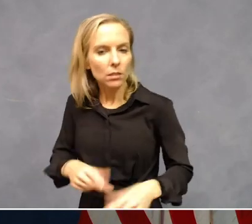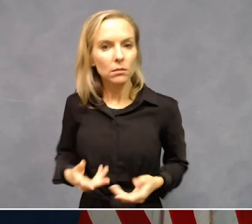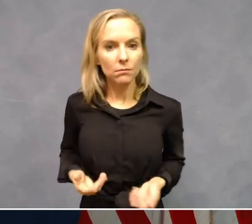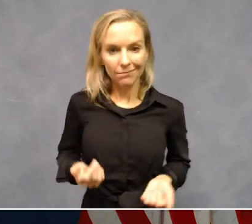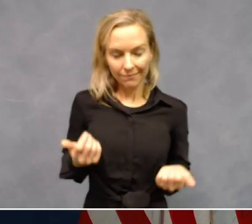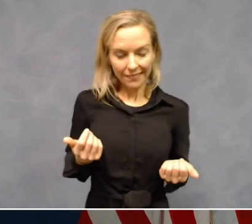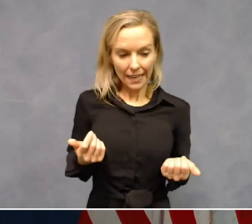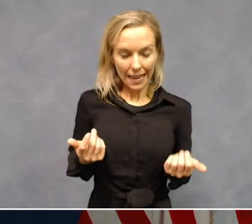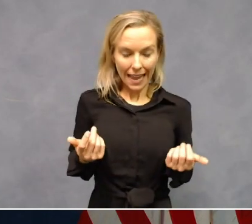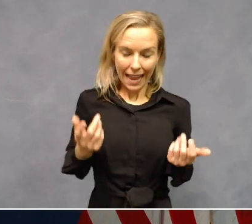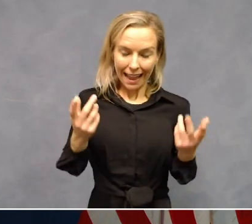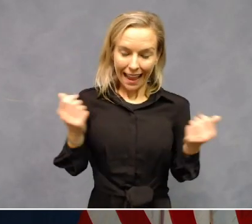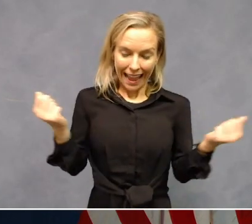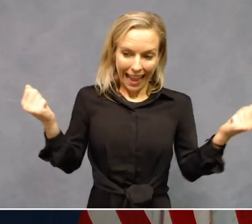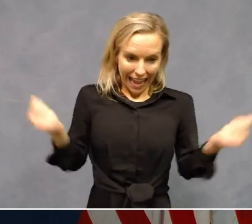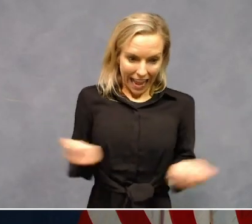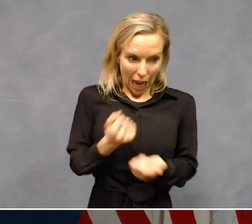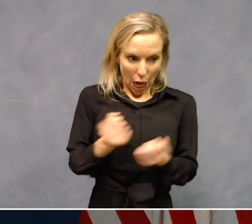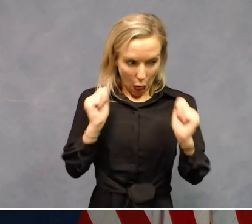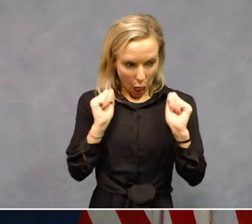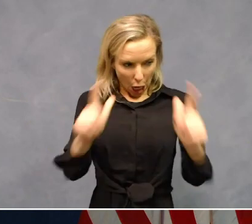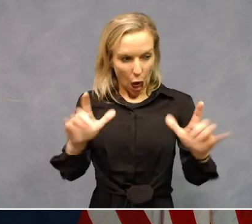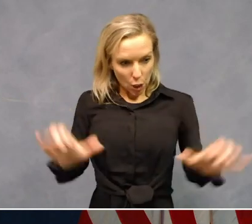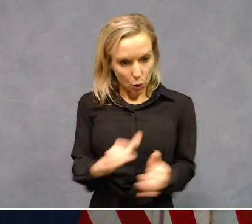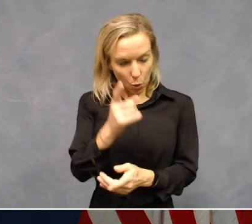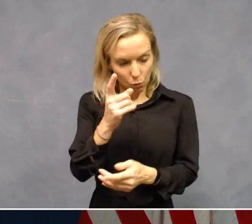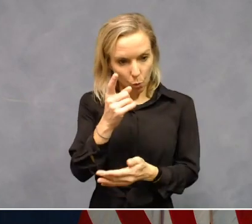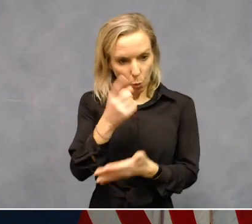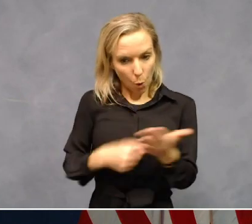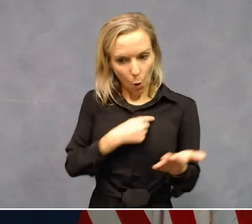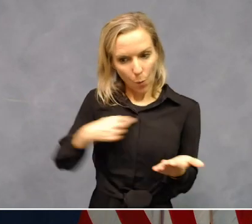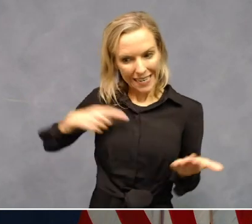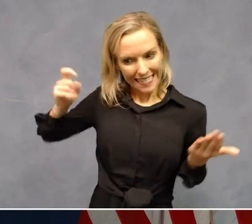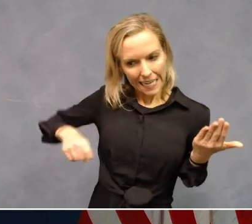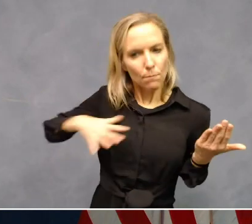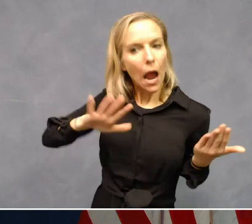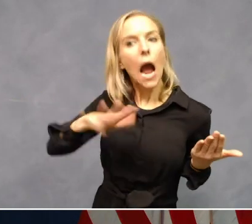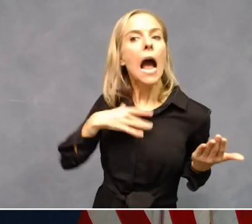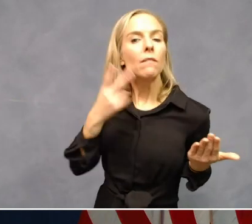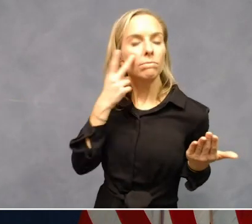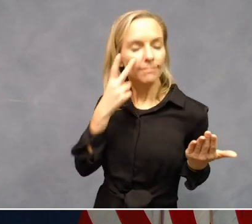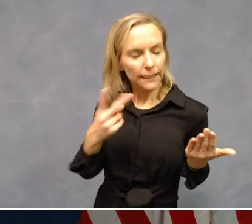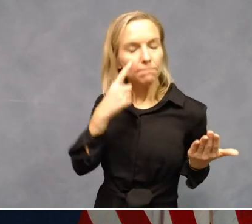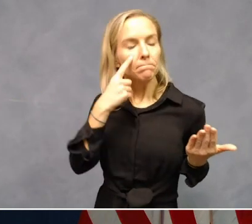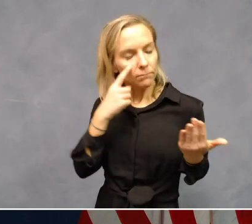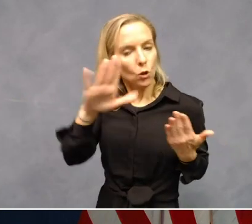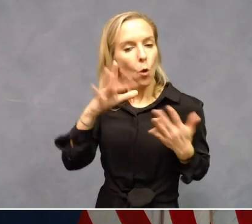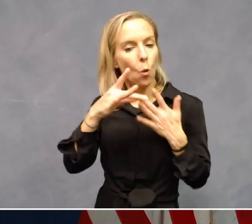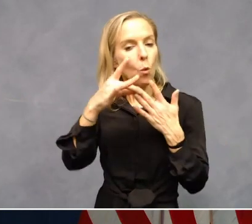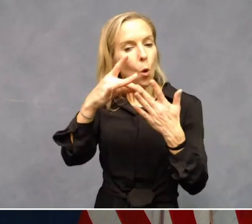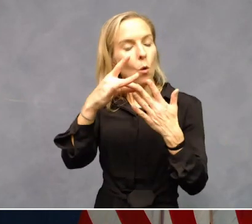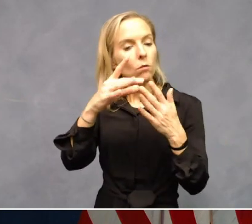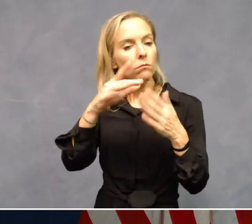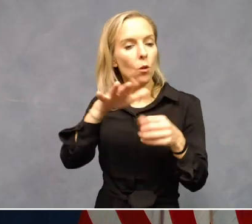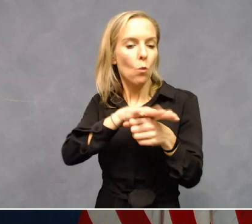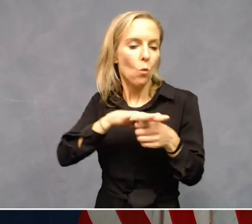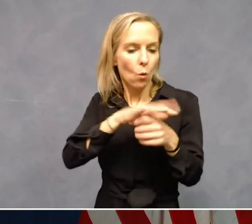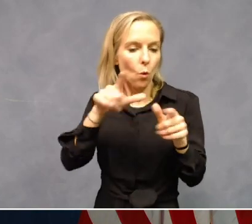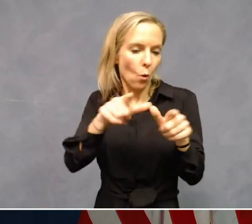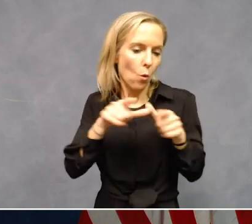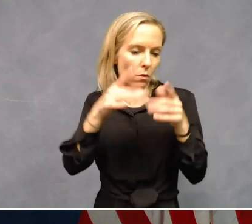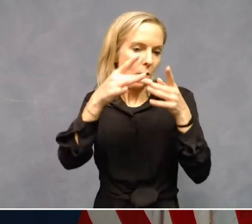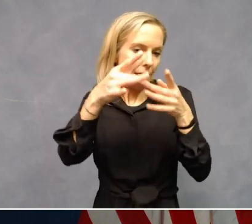do everything we need them to, but I'm seeing our local leaders who have been, I think, really phenomenal during this, ready to step up